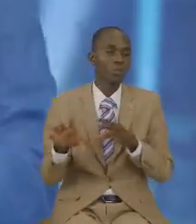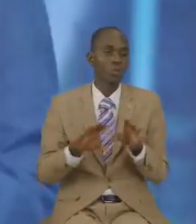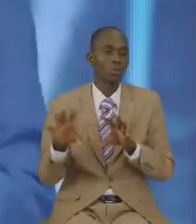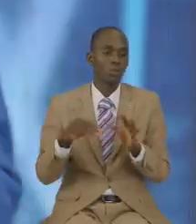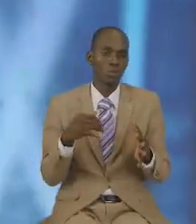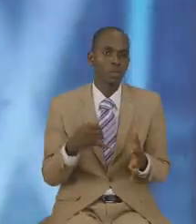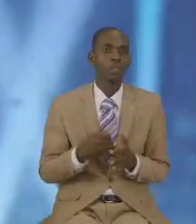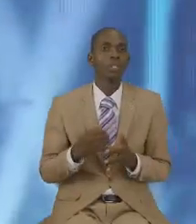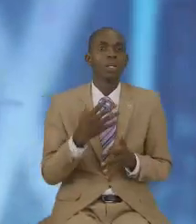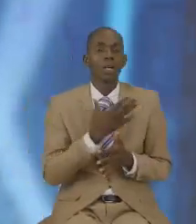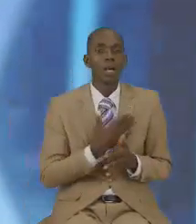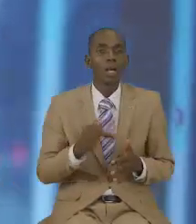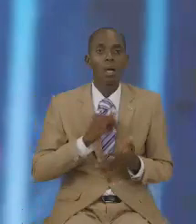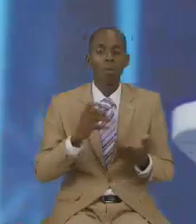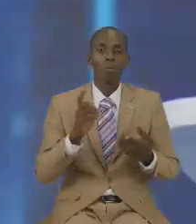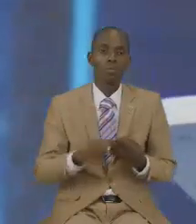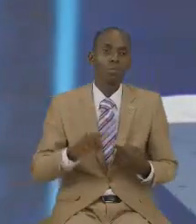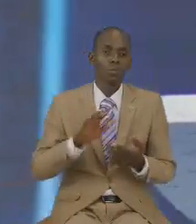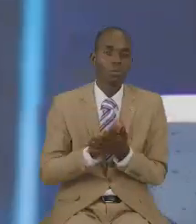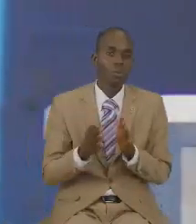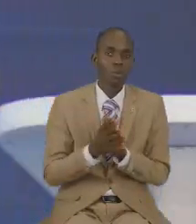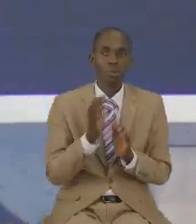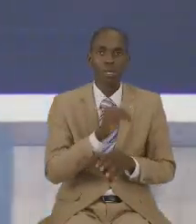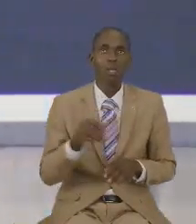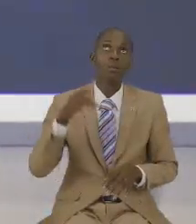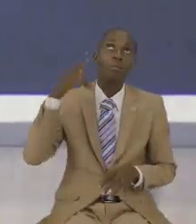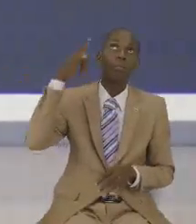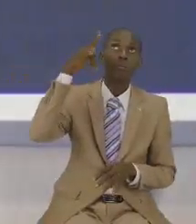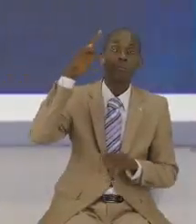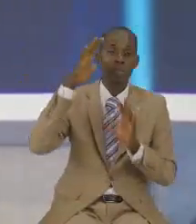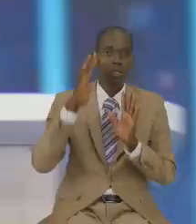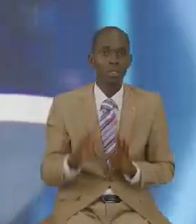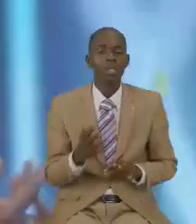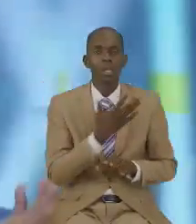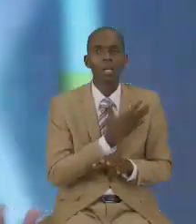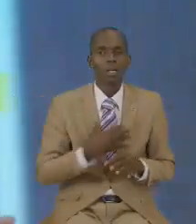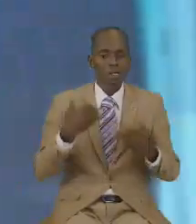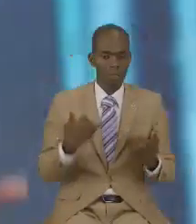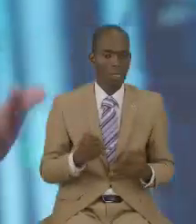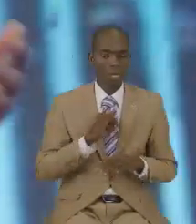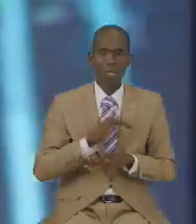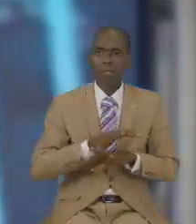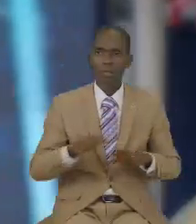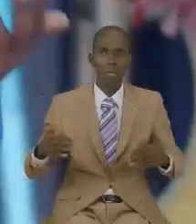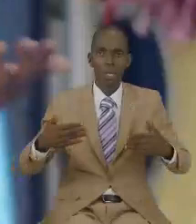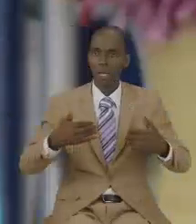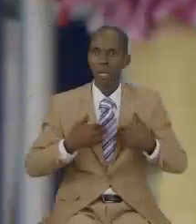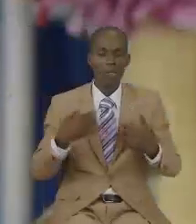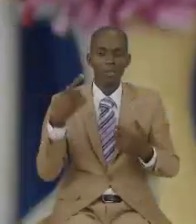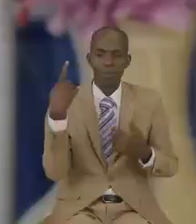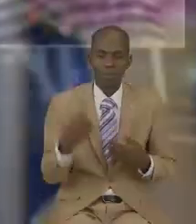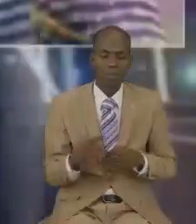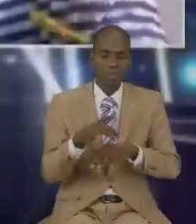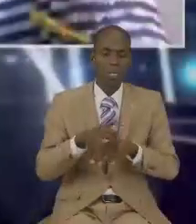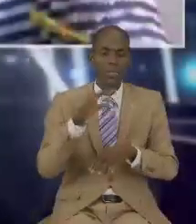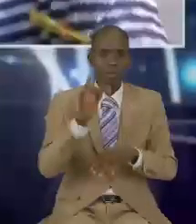I want to become a pilot. But now I don't even have the entry qualifications yet. That's